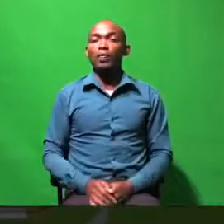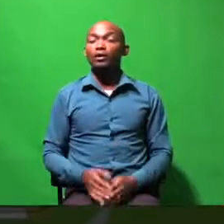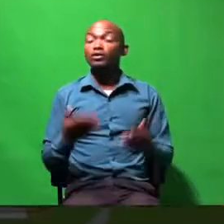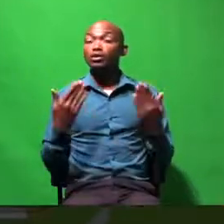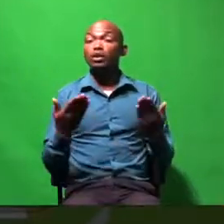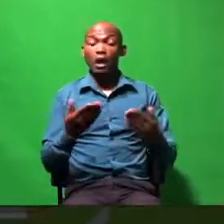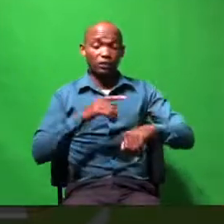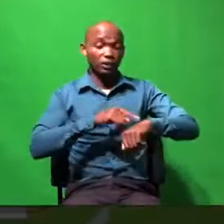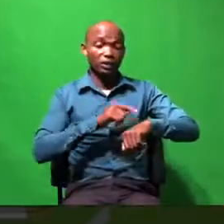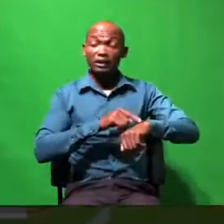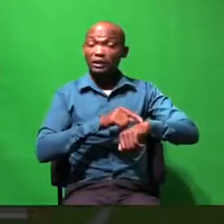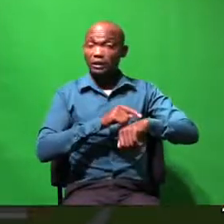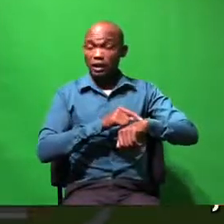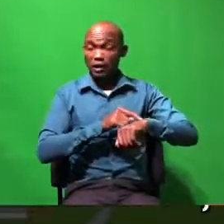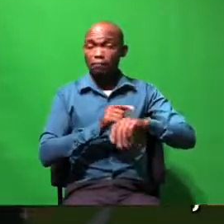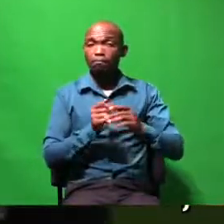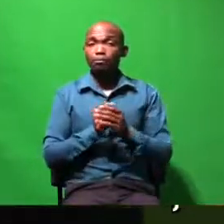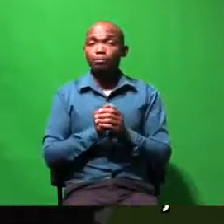Now is the time for